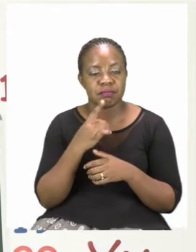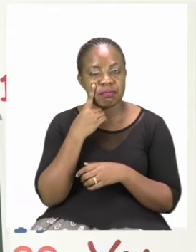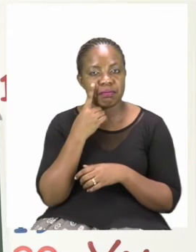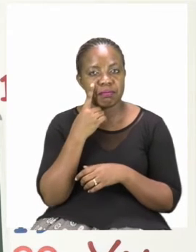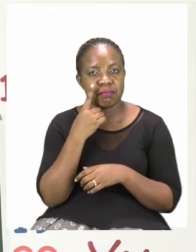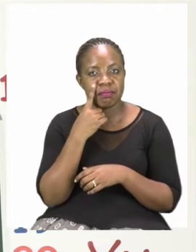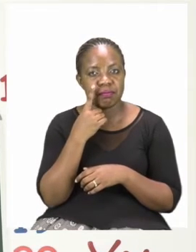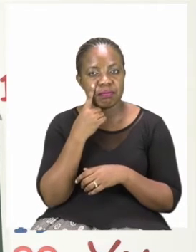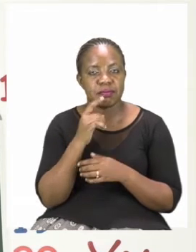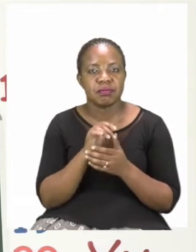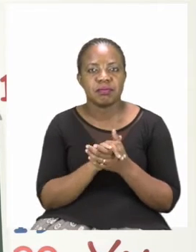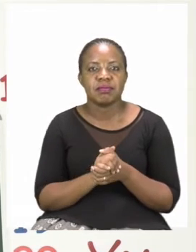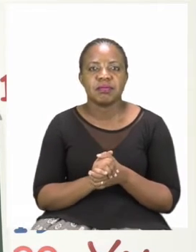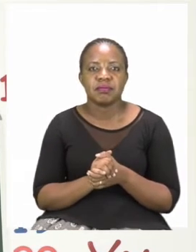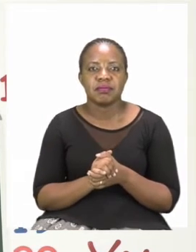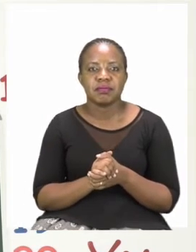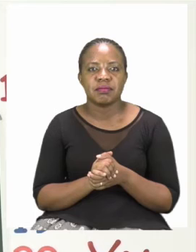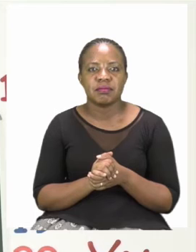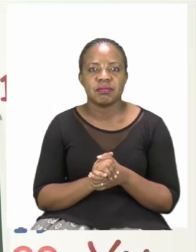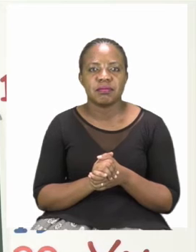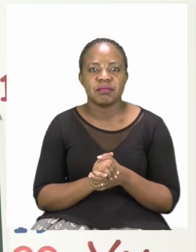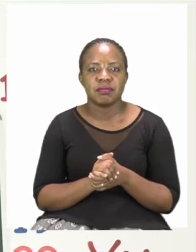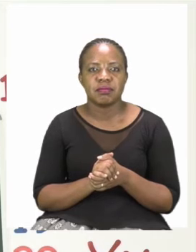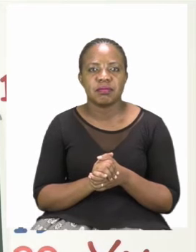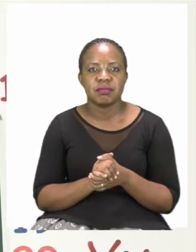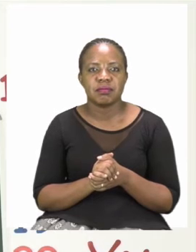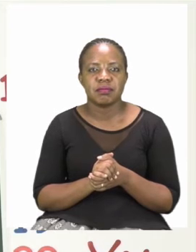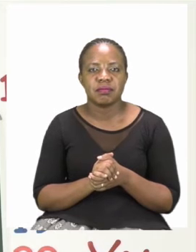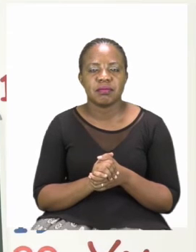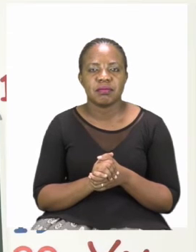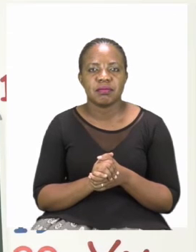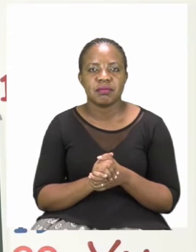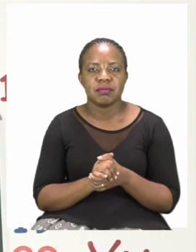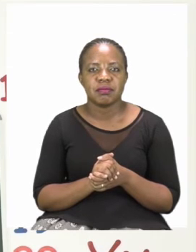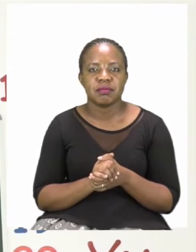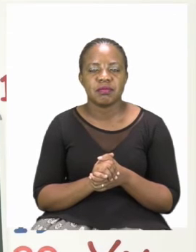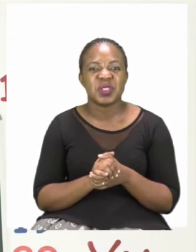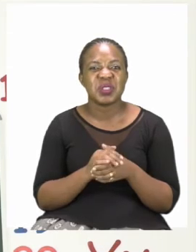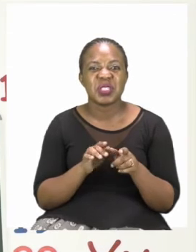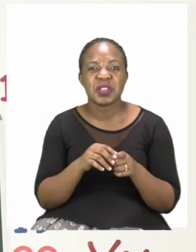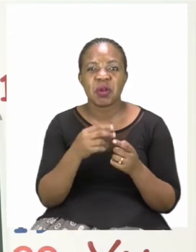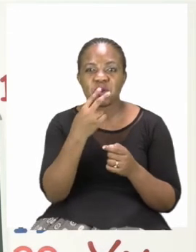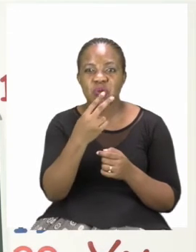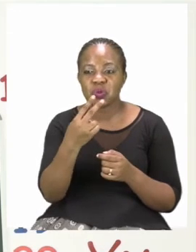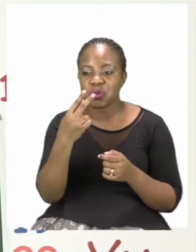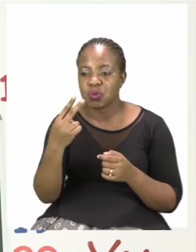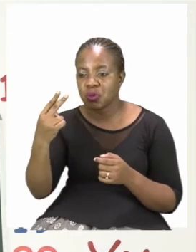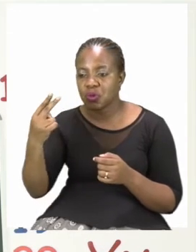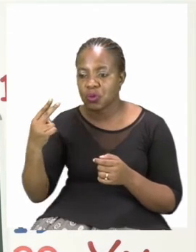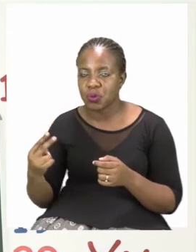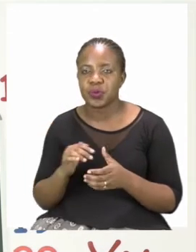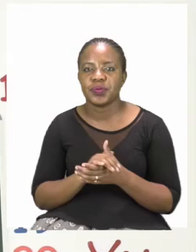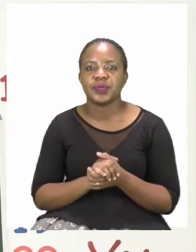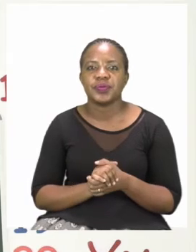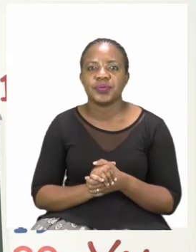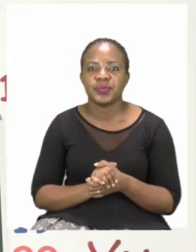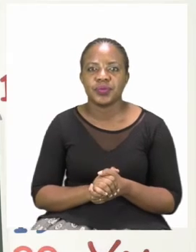busy building their houses. Just when they were about to finish,